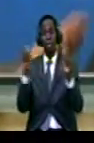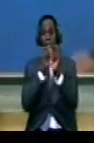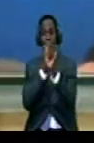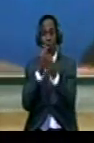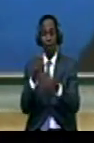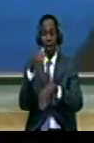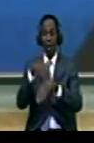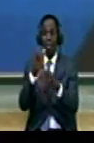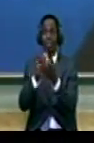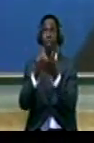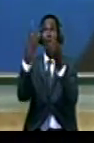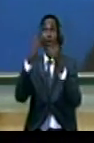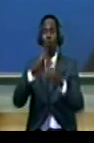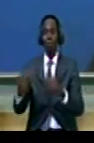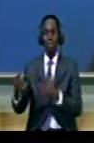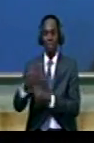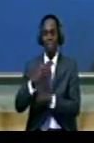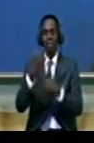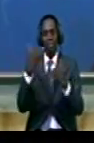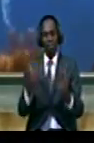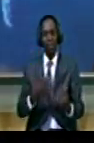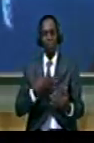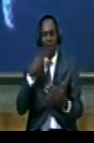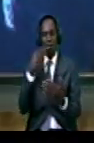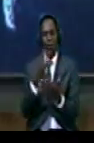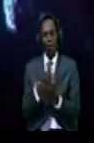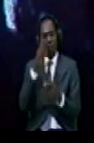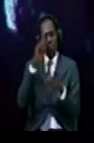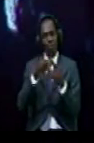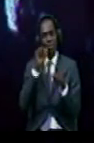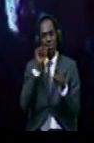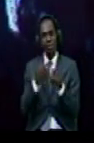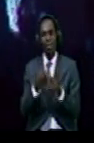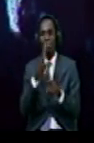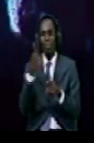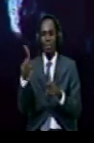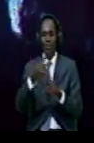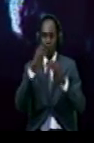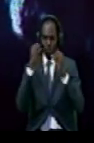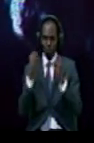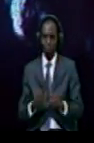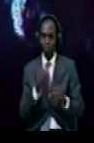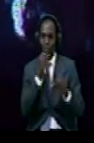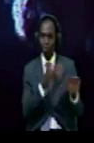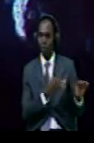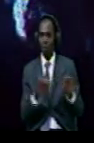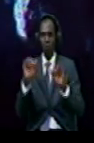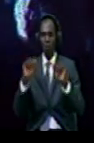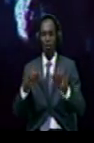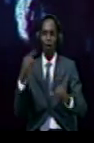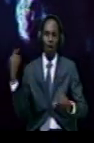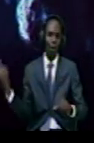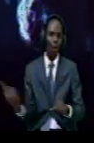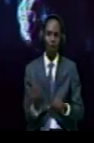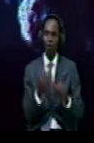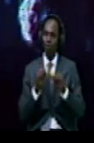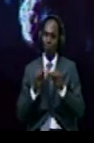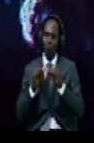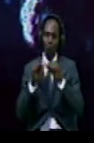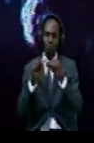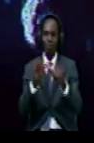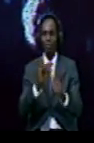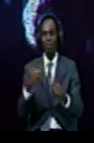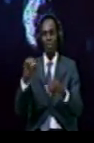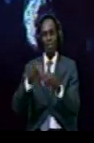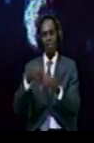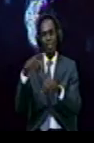coming day, now beloved brethren, be ye steadfast, unmovable, always abounding